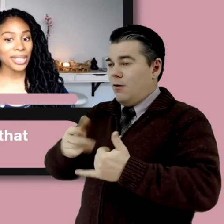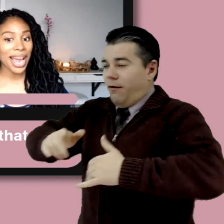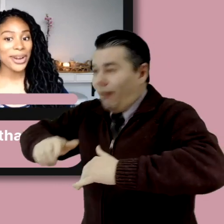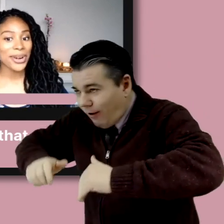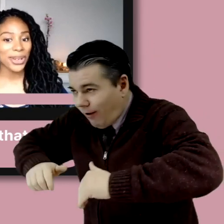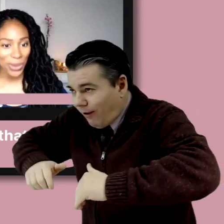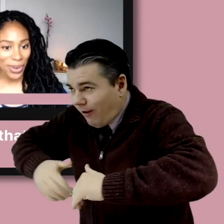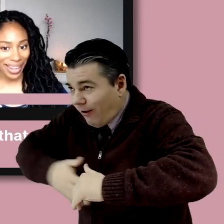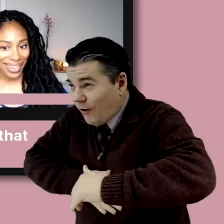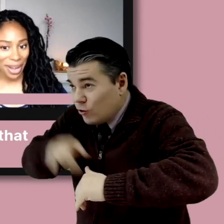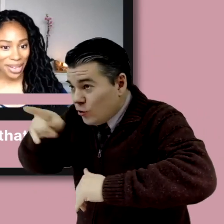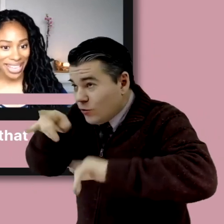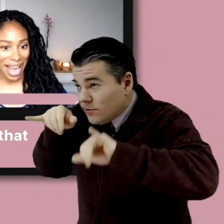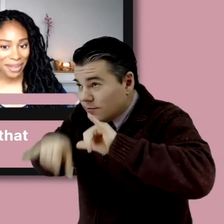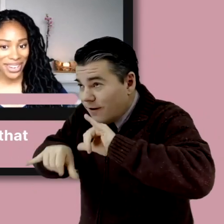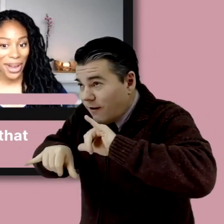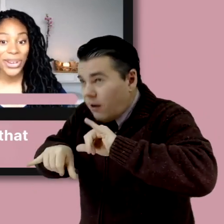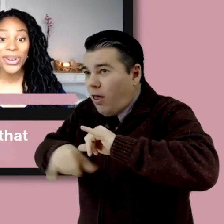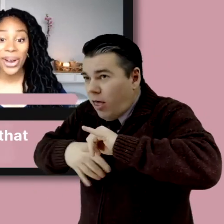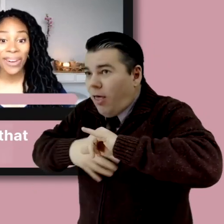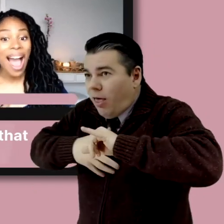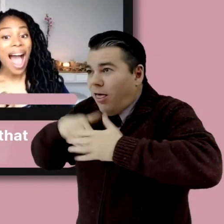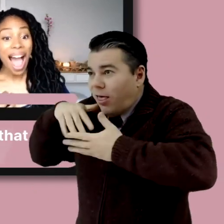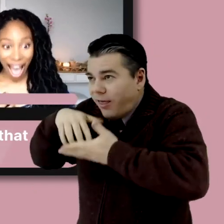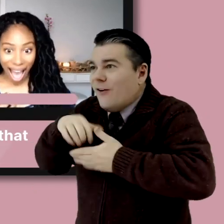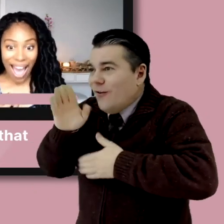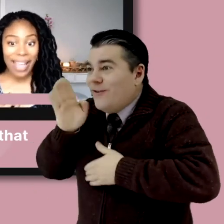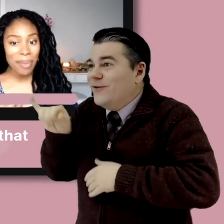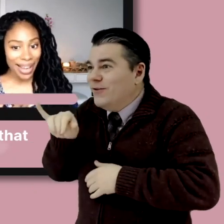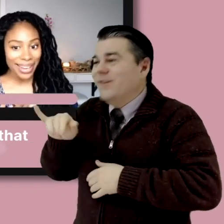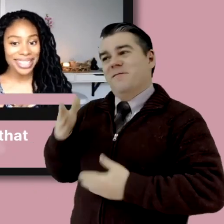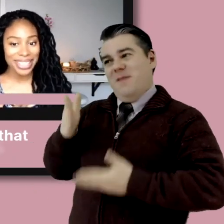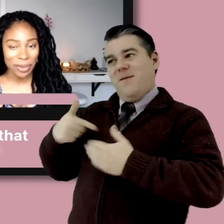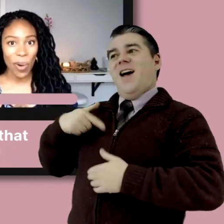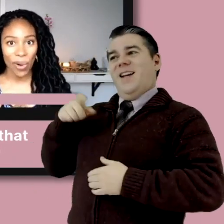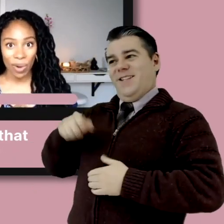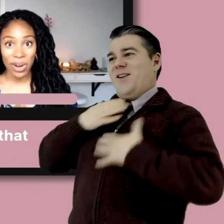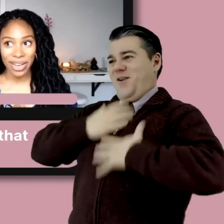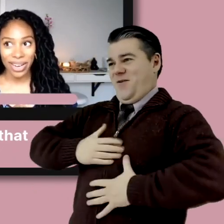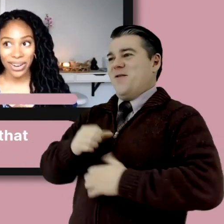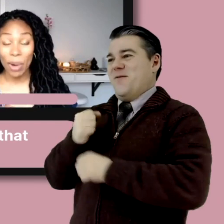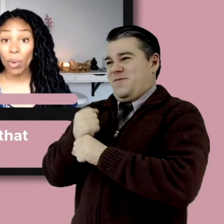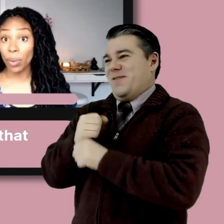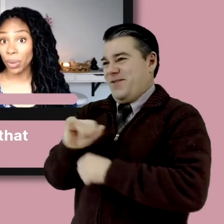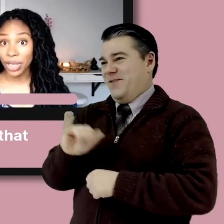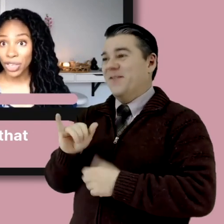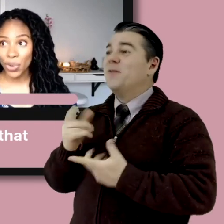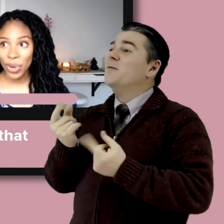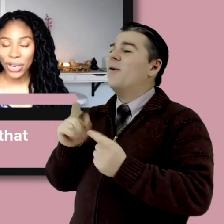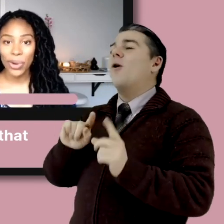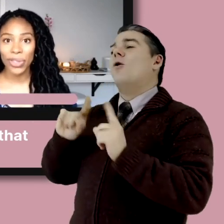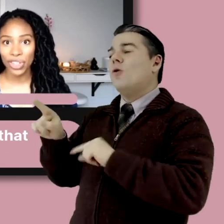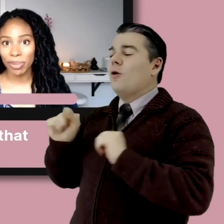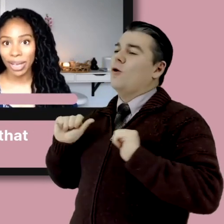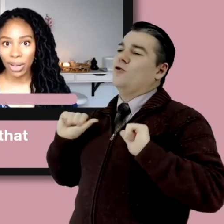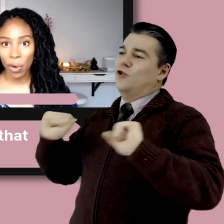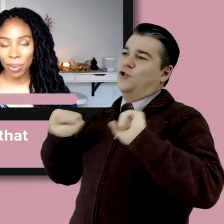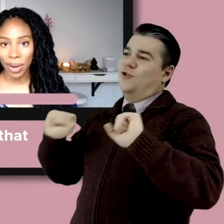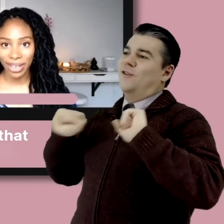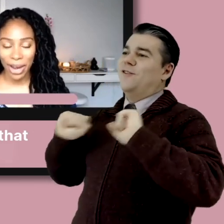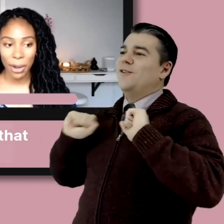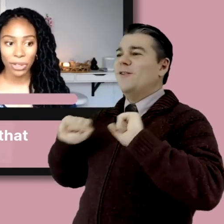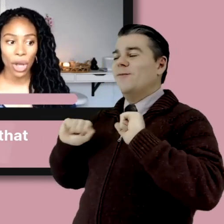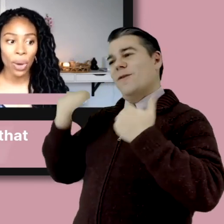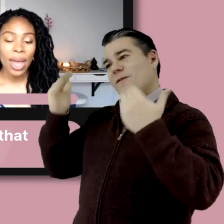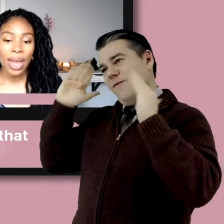how tired you get in tummy time, you go, I might need some core work here. And what would we do? We'd go to the gym and get core